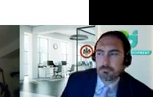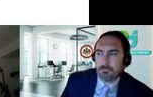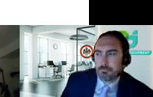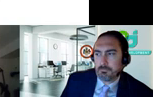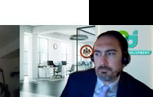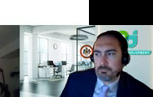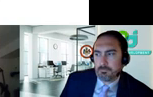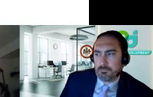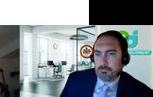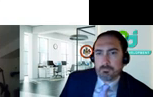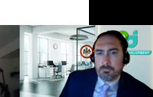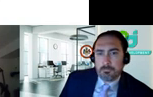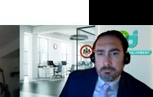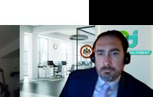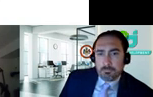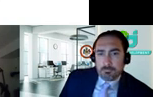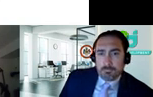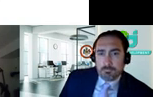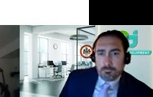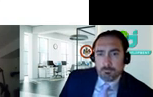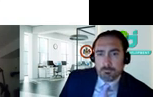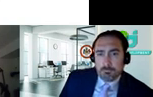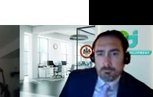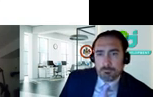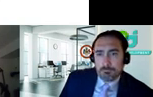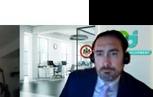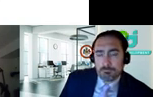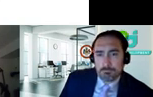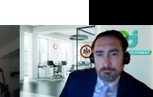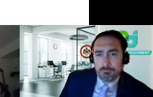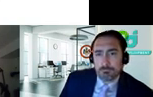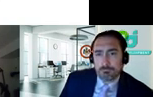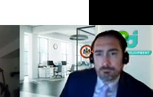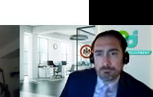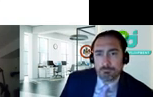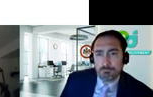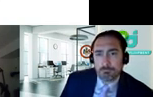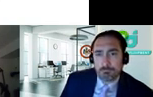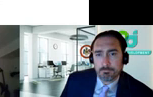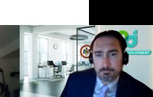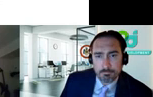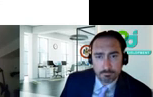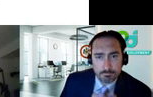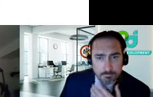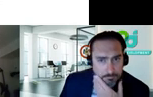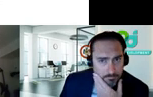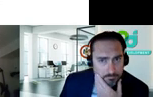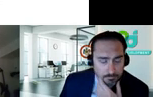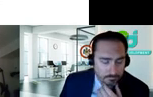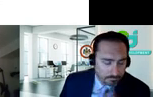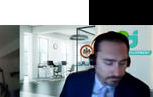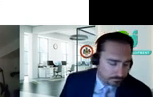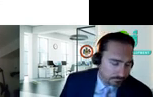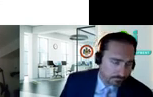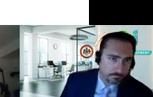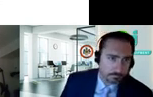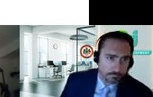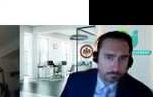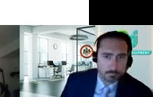conditional requirements of a plan option to go to a higher density would be reflected in the comprehensive plan.